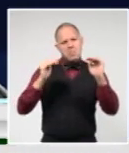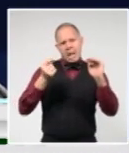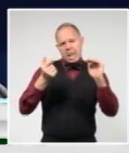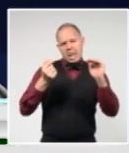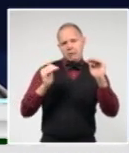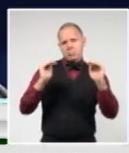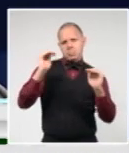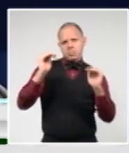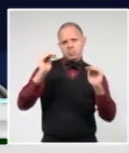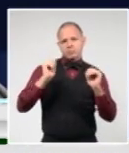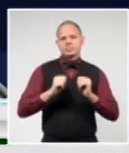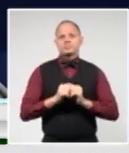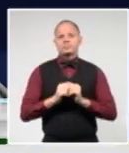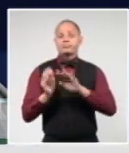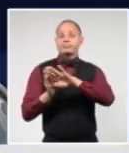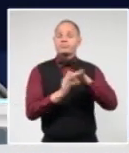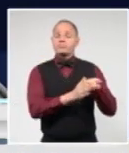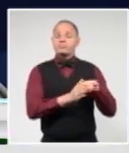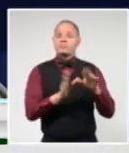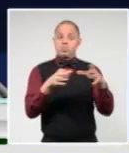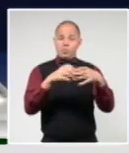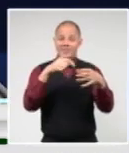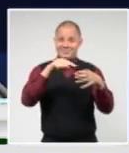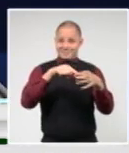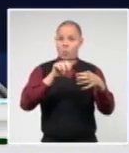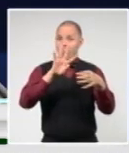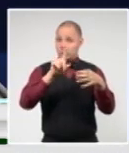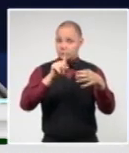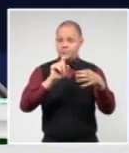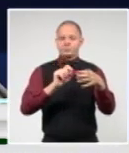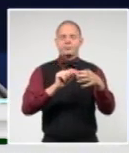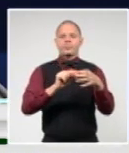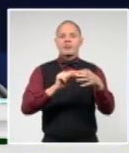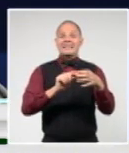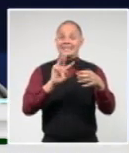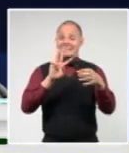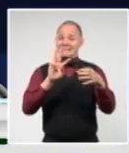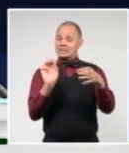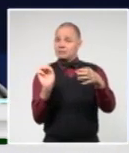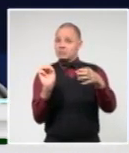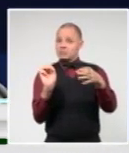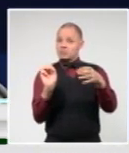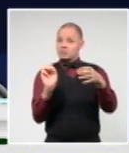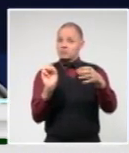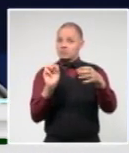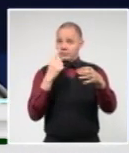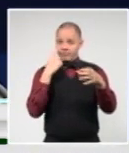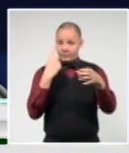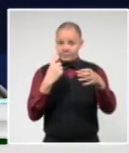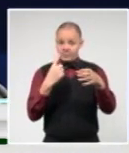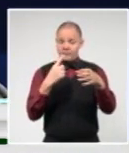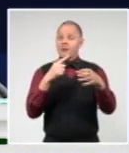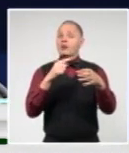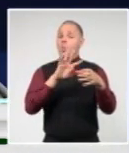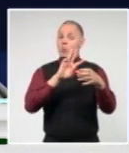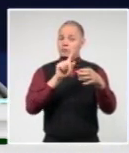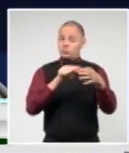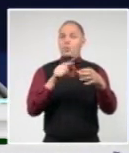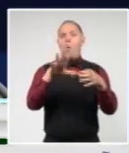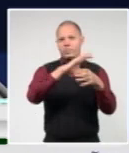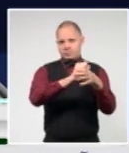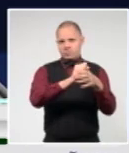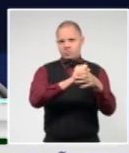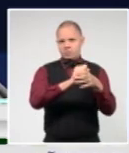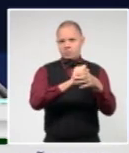58.7% of all positive cases on the island since the pandemic began have shown no symptoms at the time of